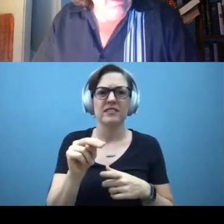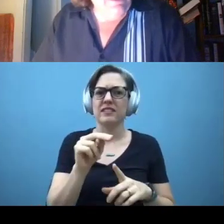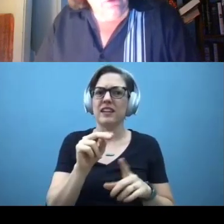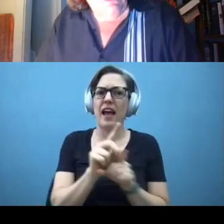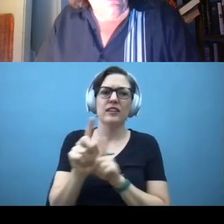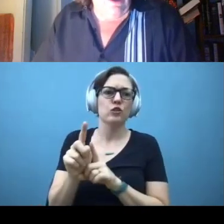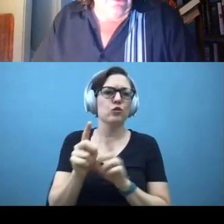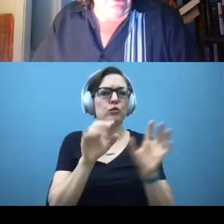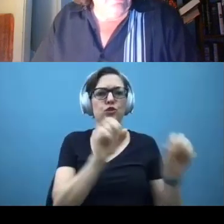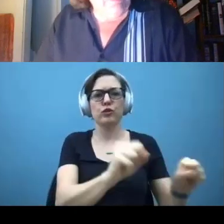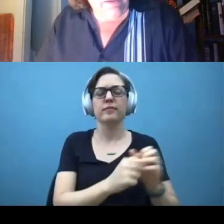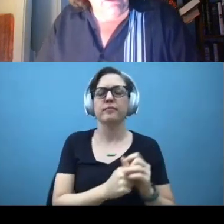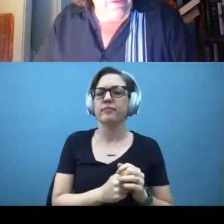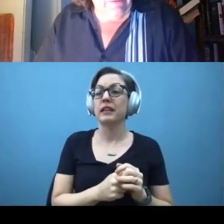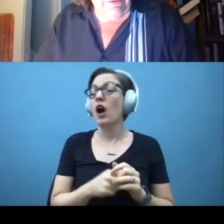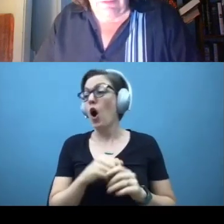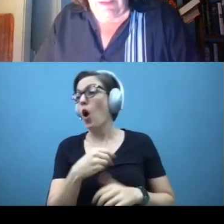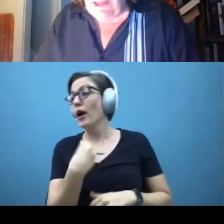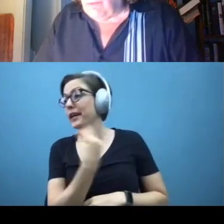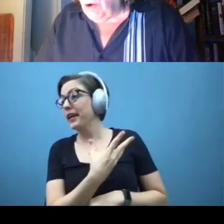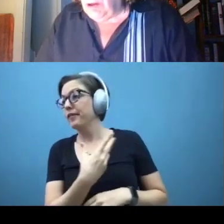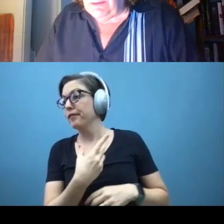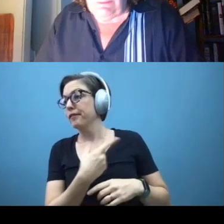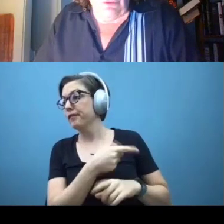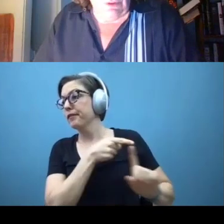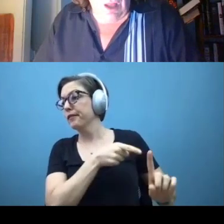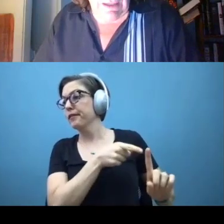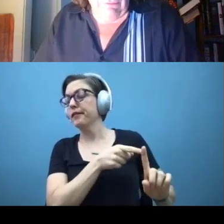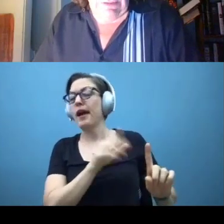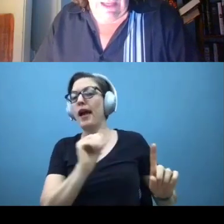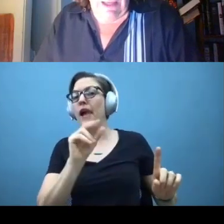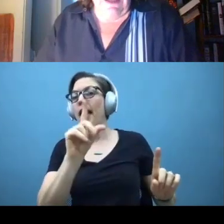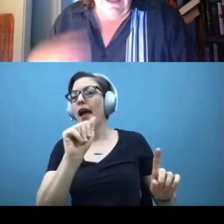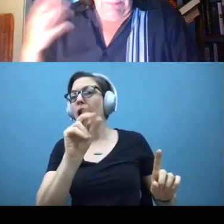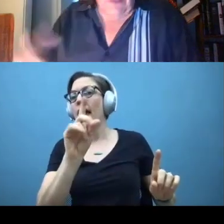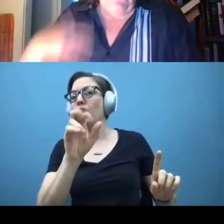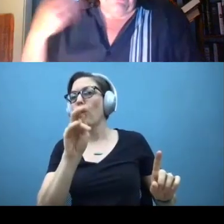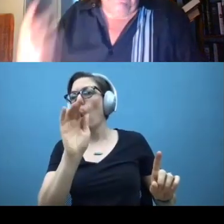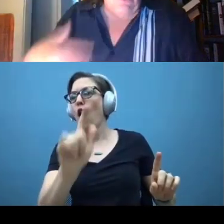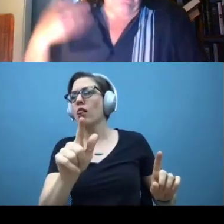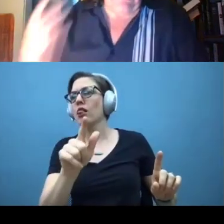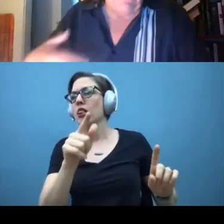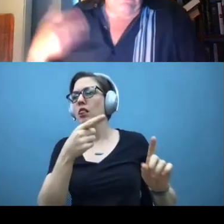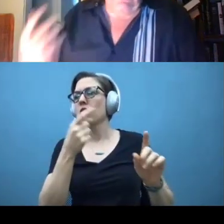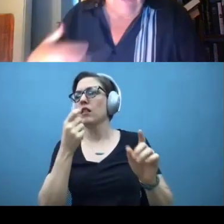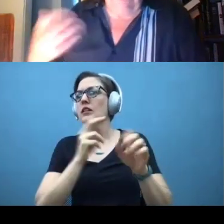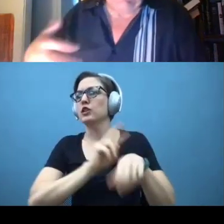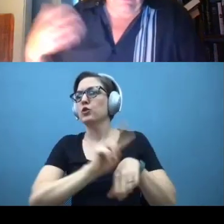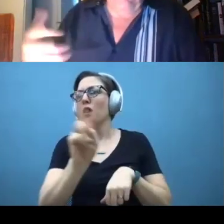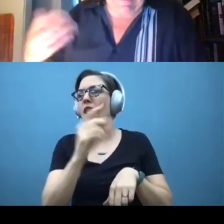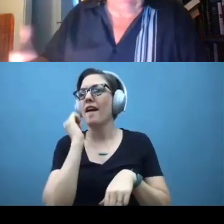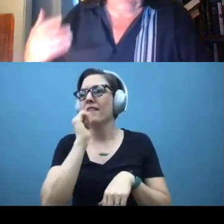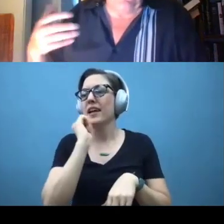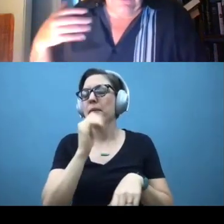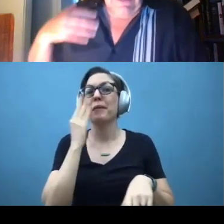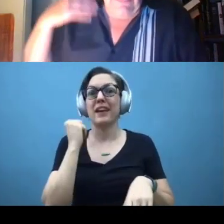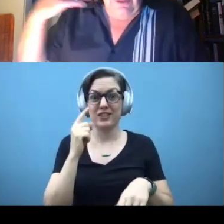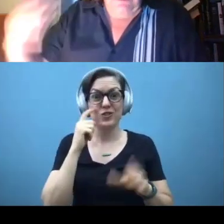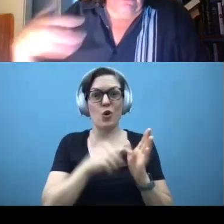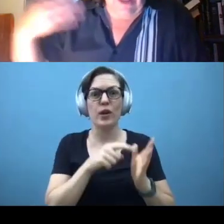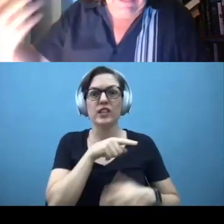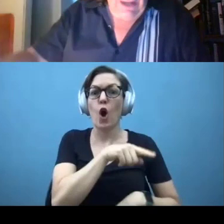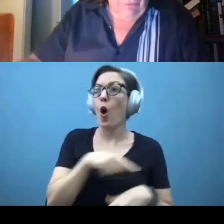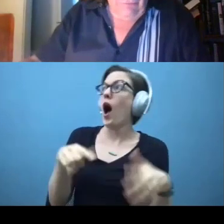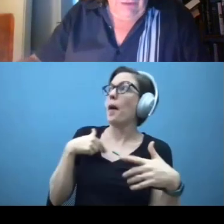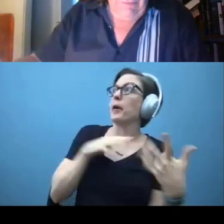say, give Walter, I don't know, whatever it is, Adderall at 2:00 every day because they've noticed that's when I become anxious, and